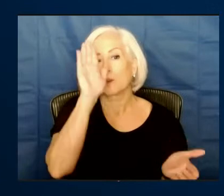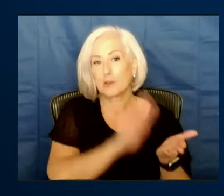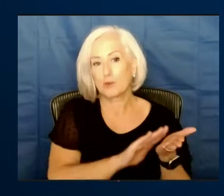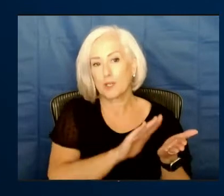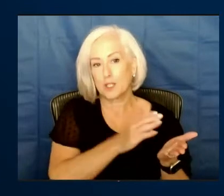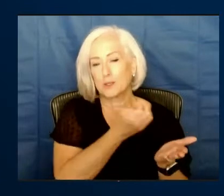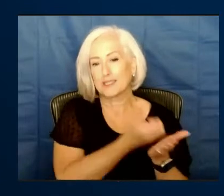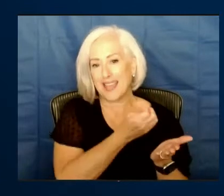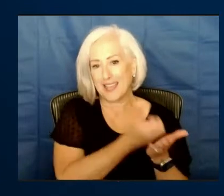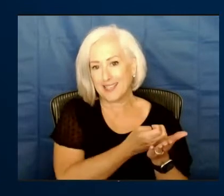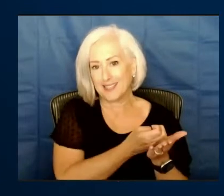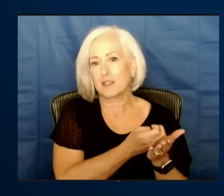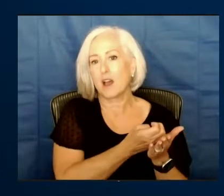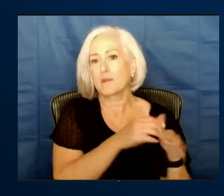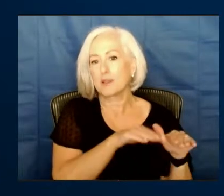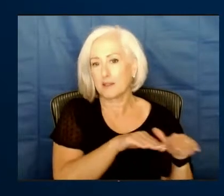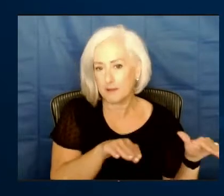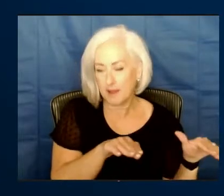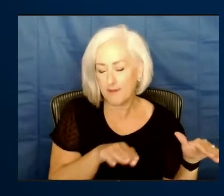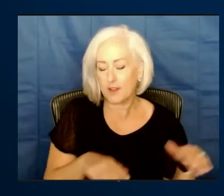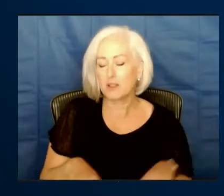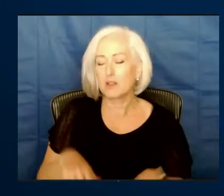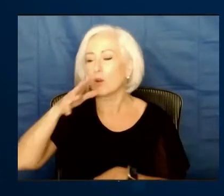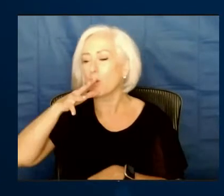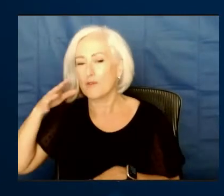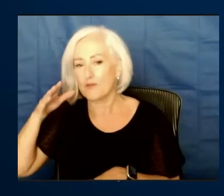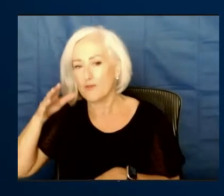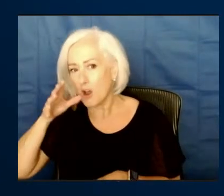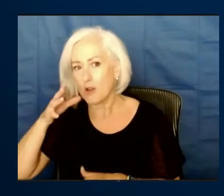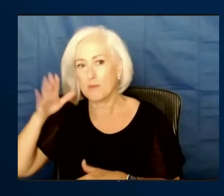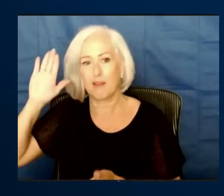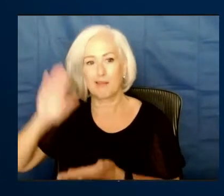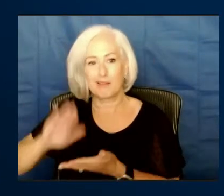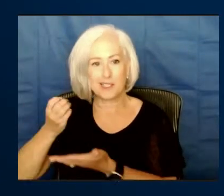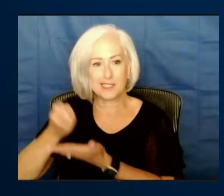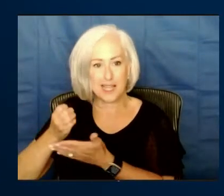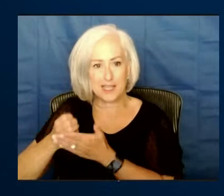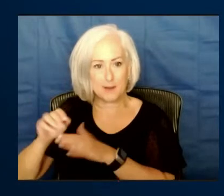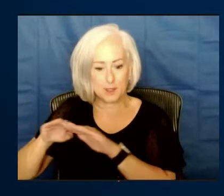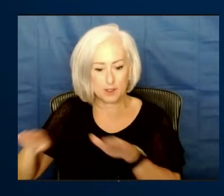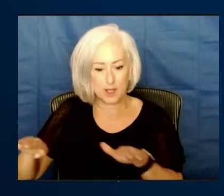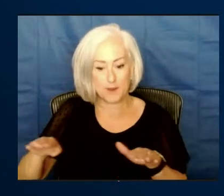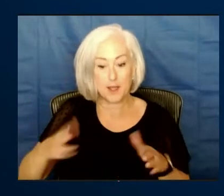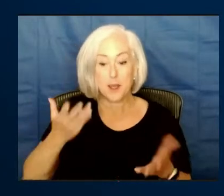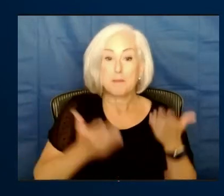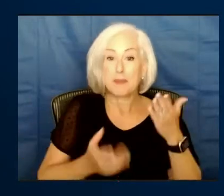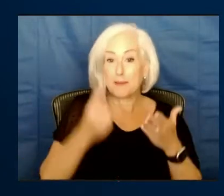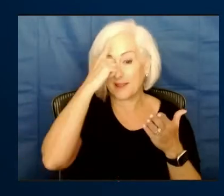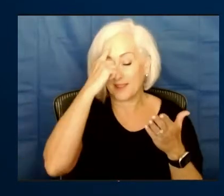status that maybe we should think a little bit more about how we're alike than how we're different all the time.